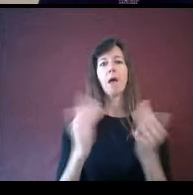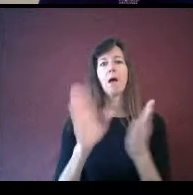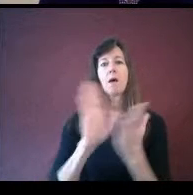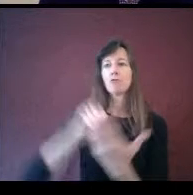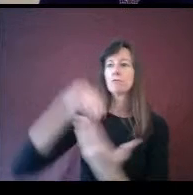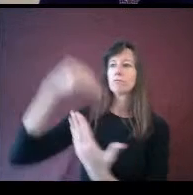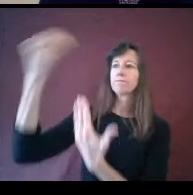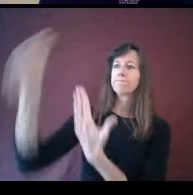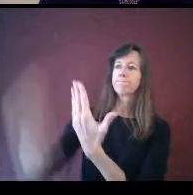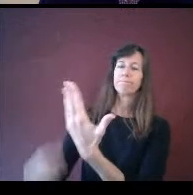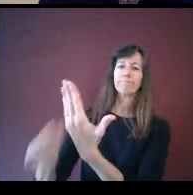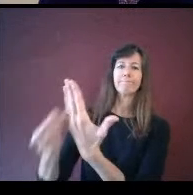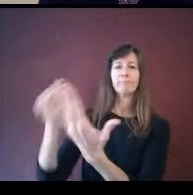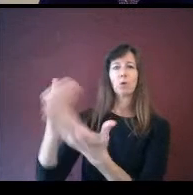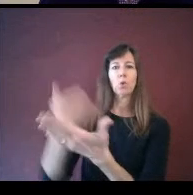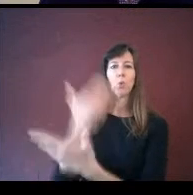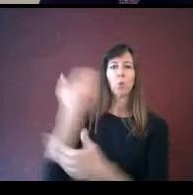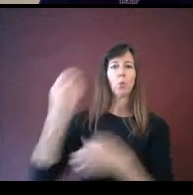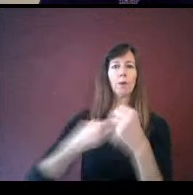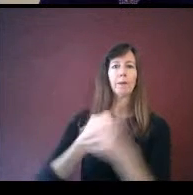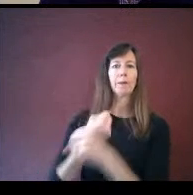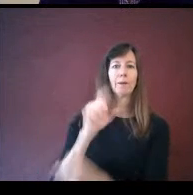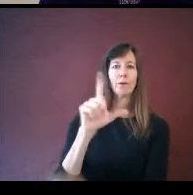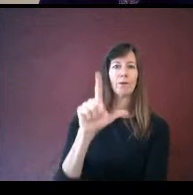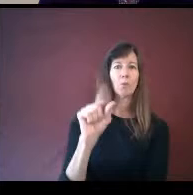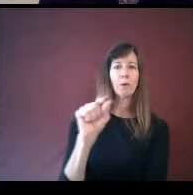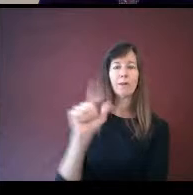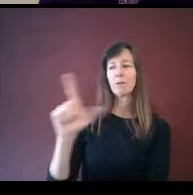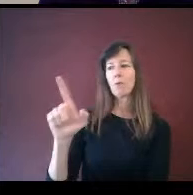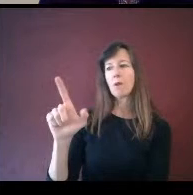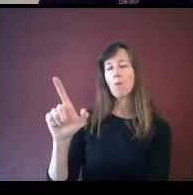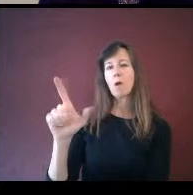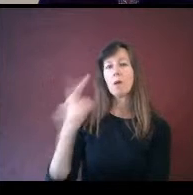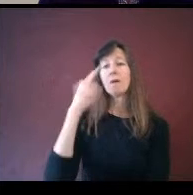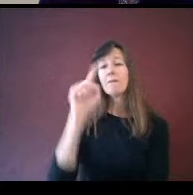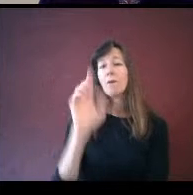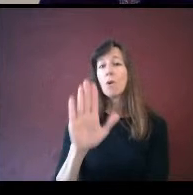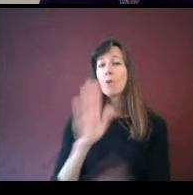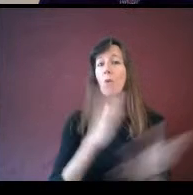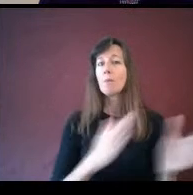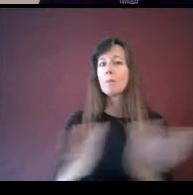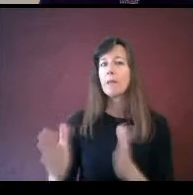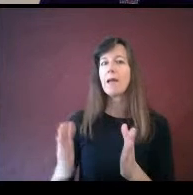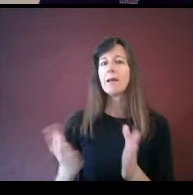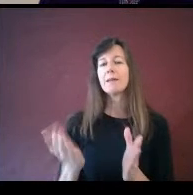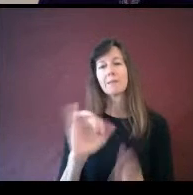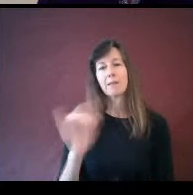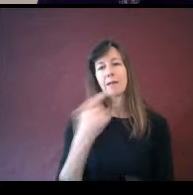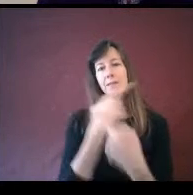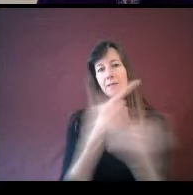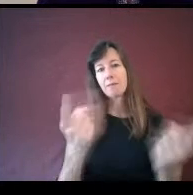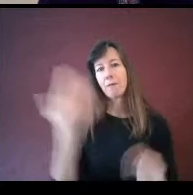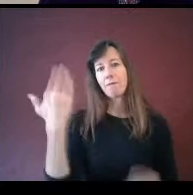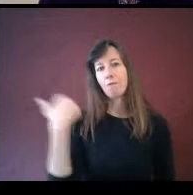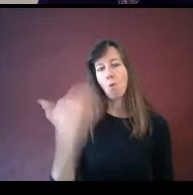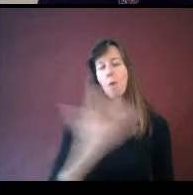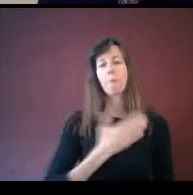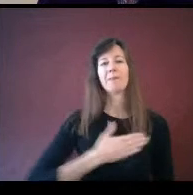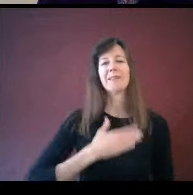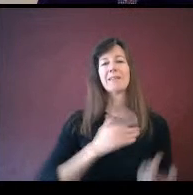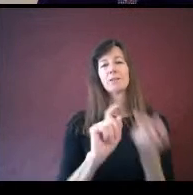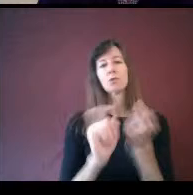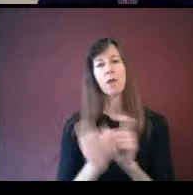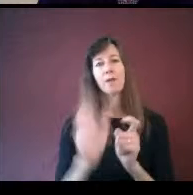of New Year's Eve and New Year's Day plans, please do stay safe and adjust your plans. We're so